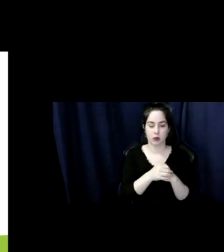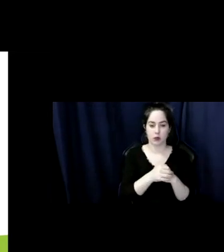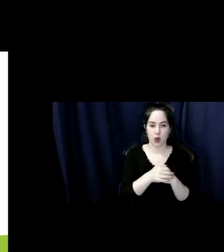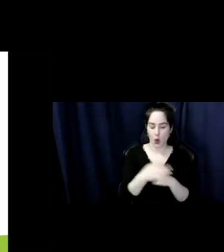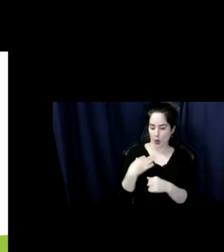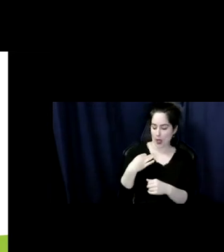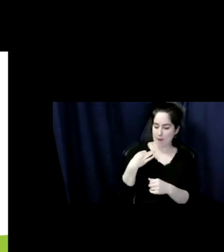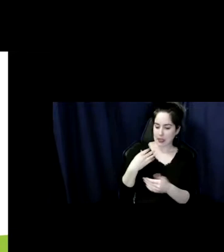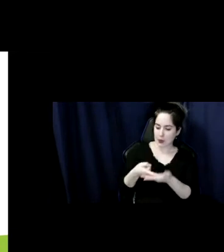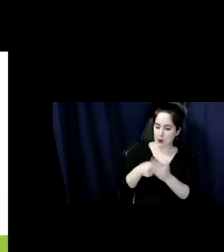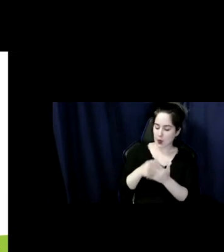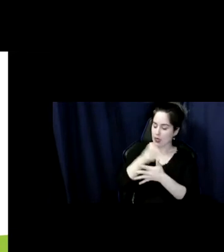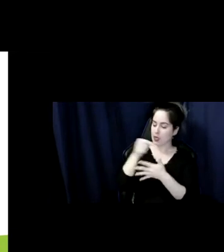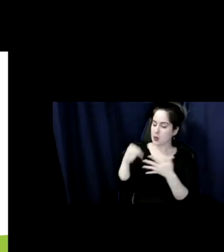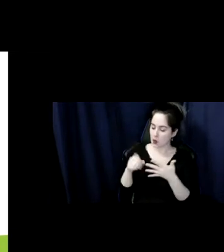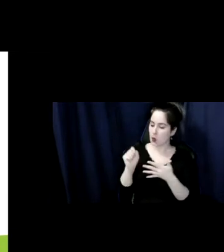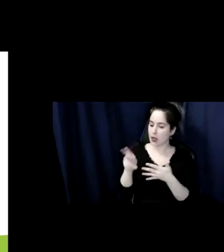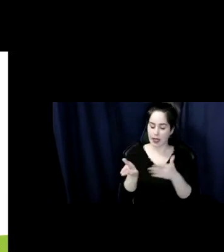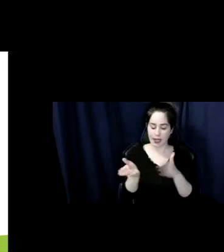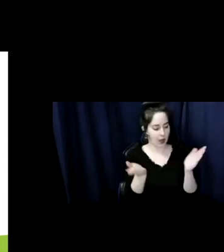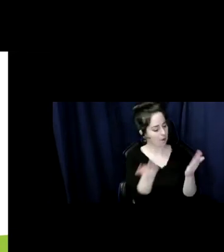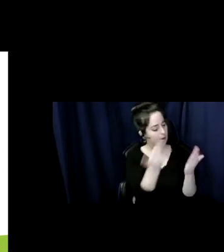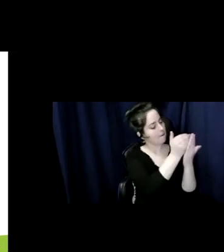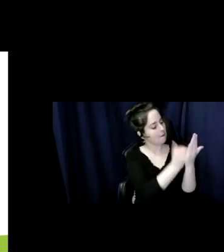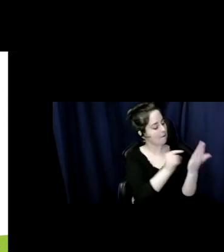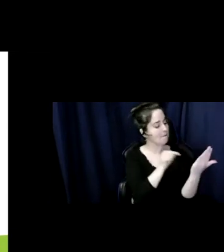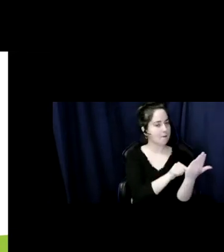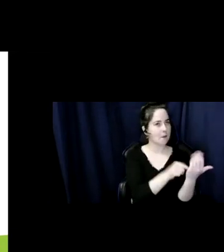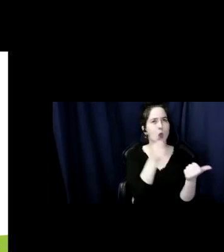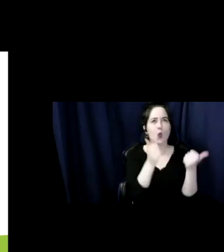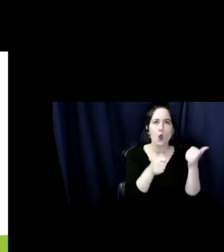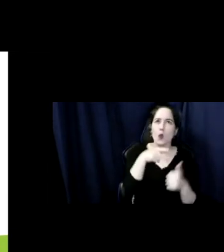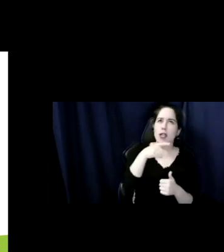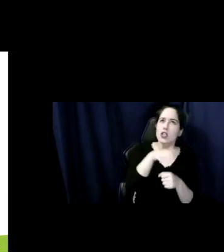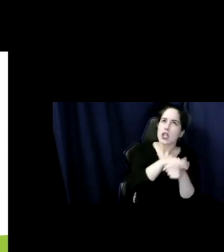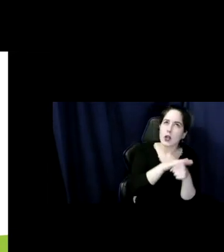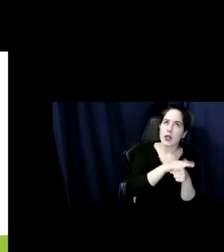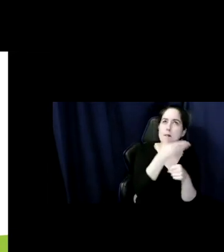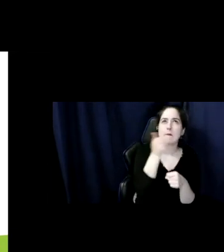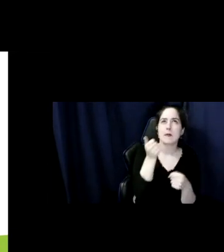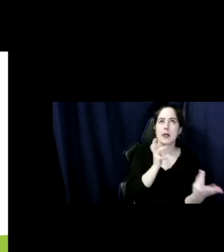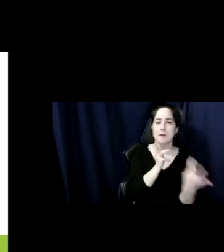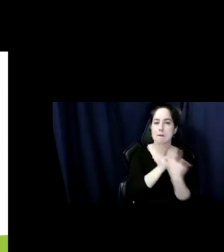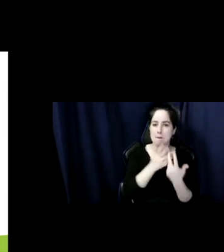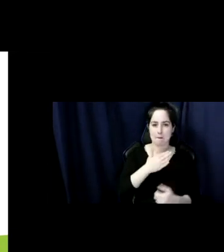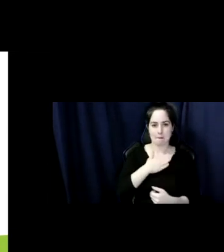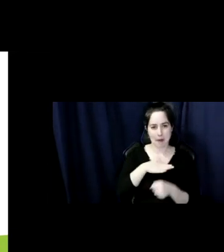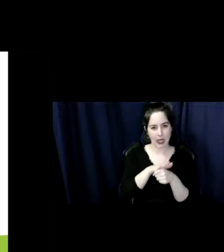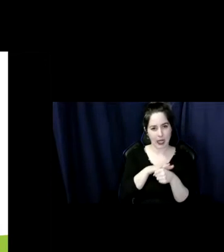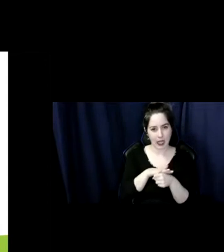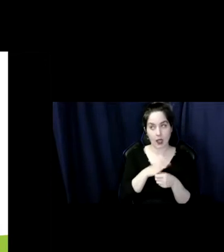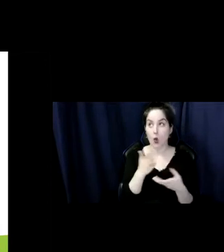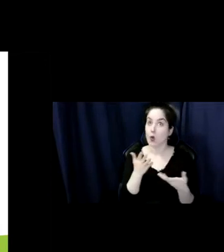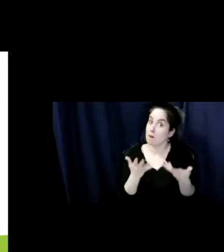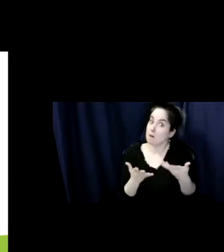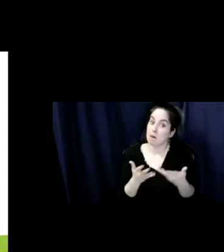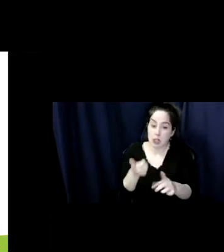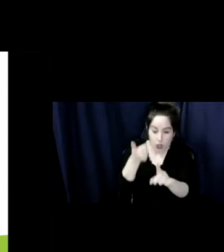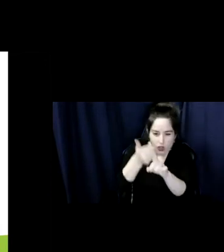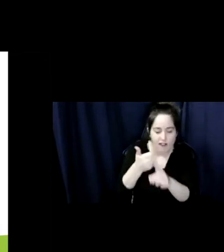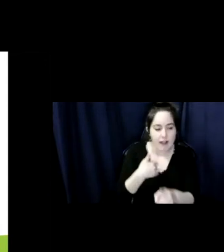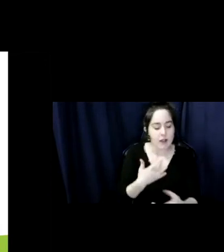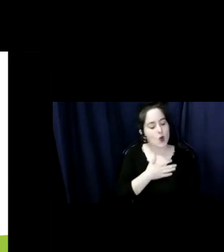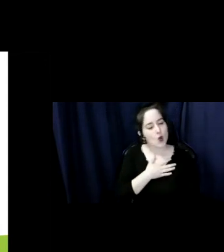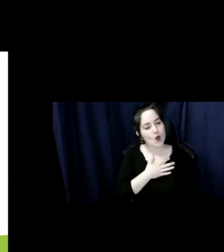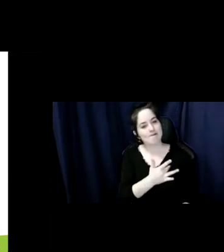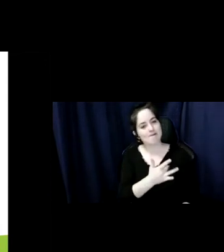about, you know, which park or group of parks might be interesting for you. Maybe you have a connection to a particular park